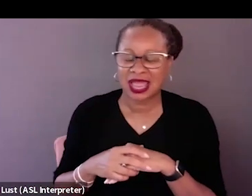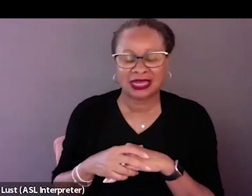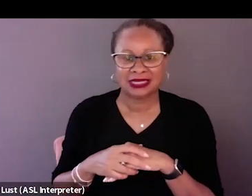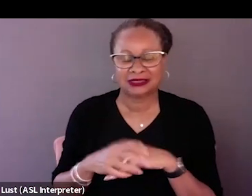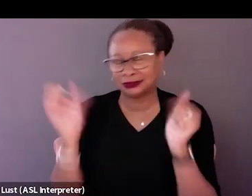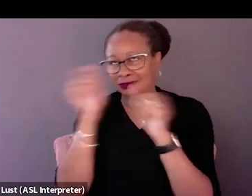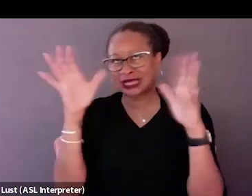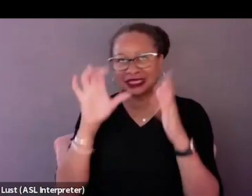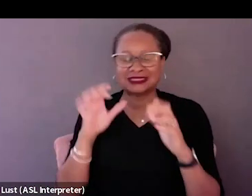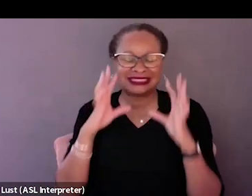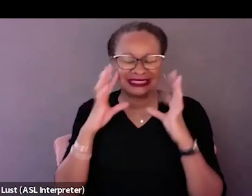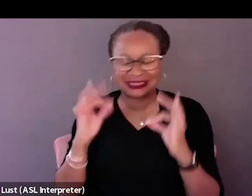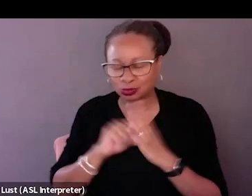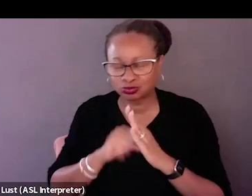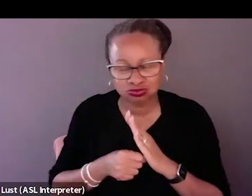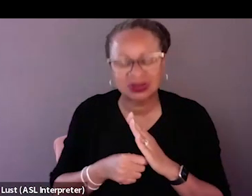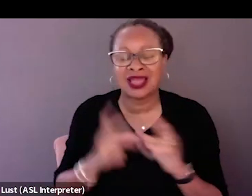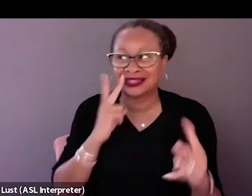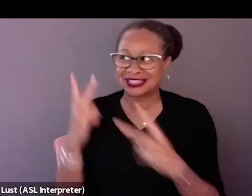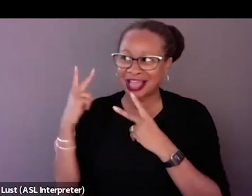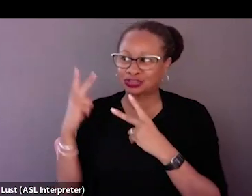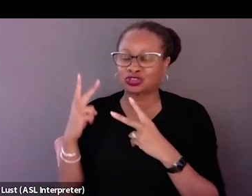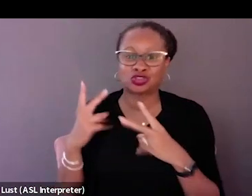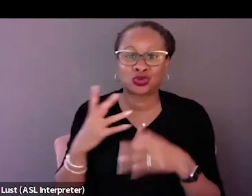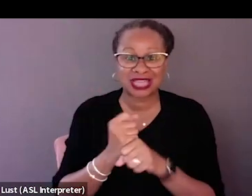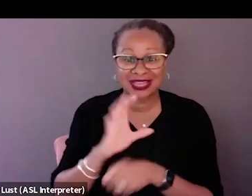intense nostalgia. You're piecing in the cinematic references through it,